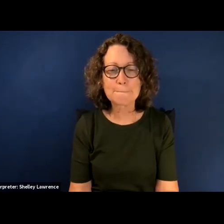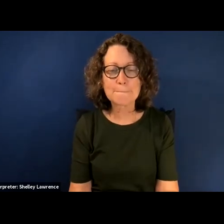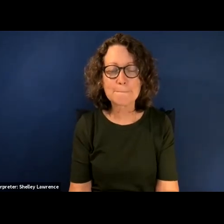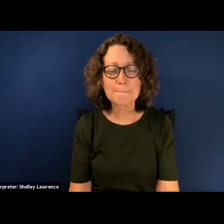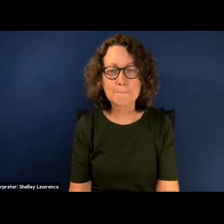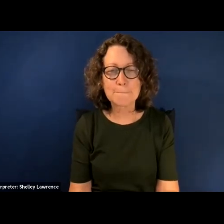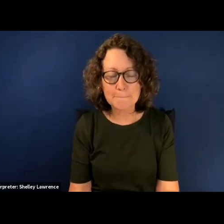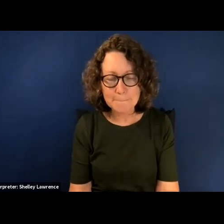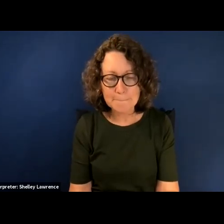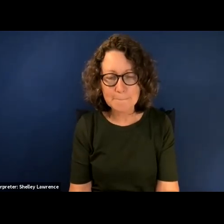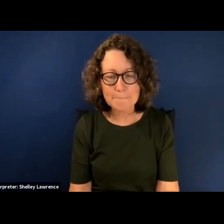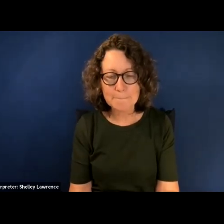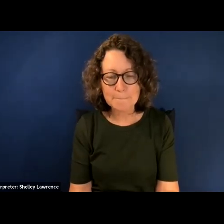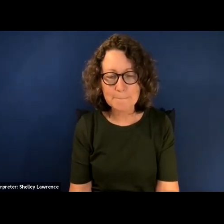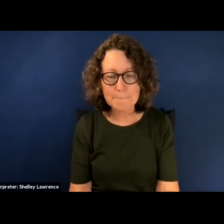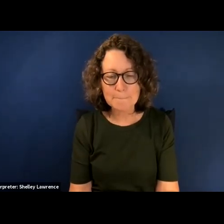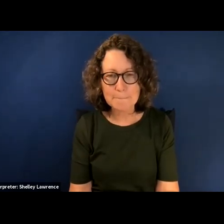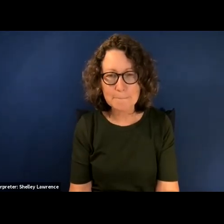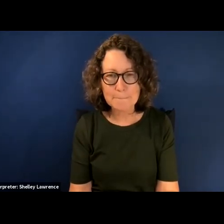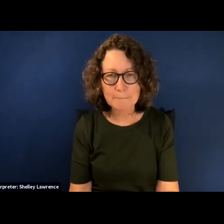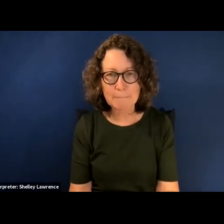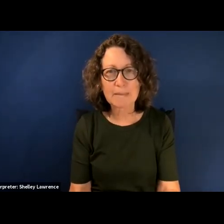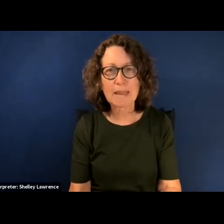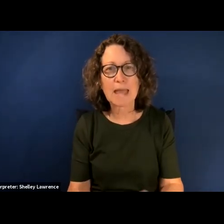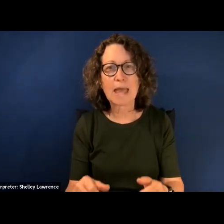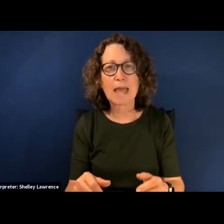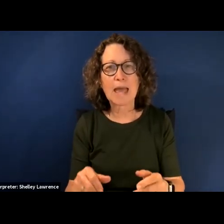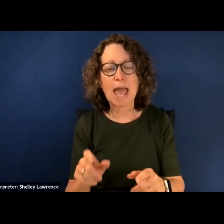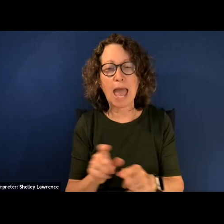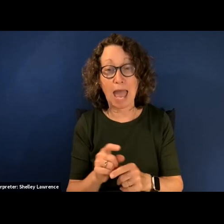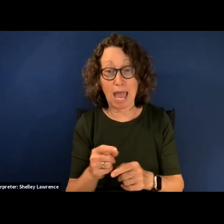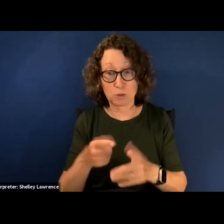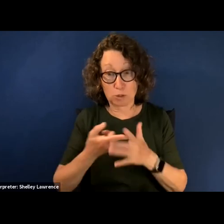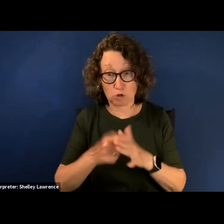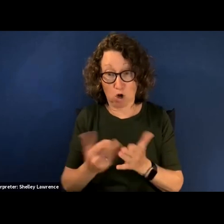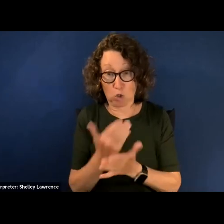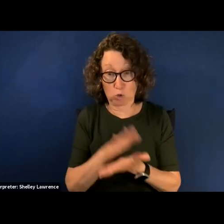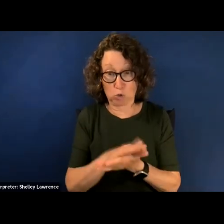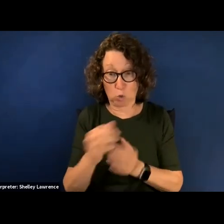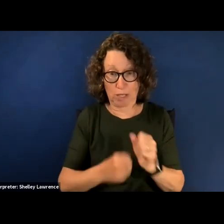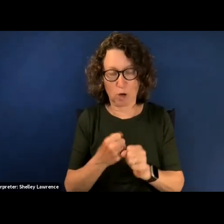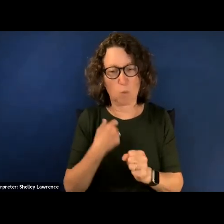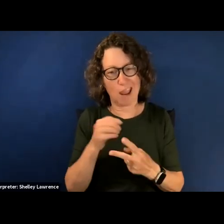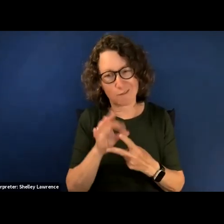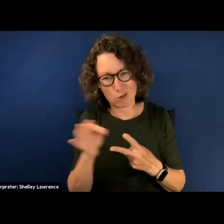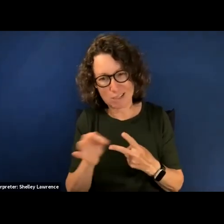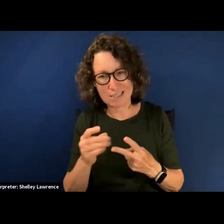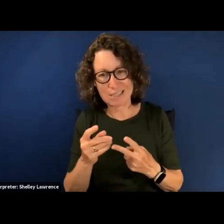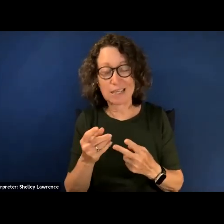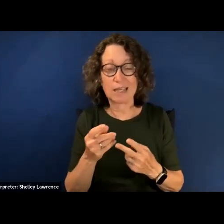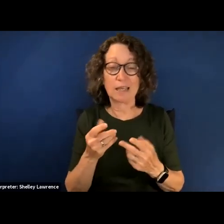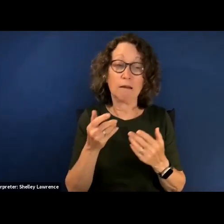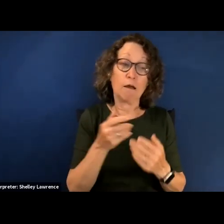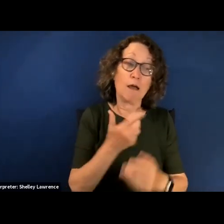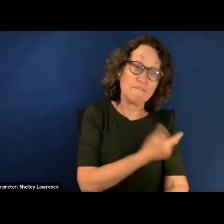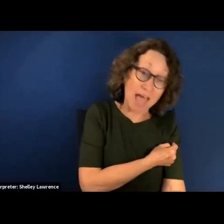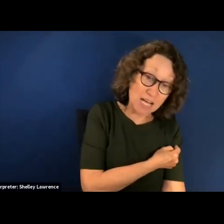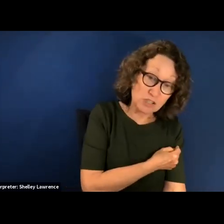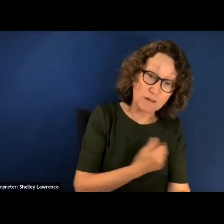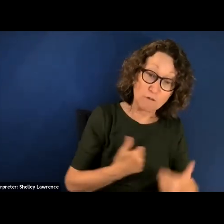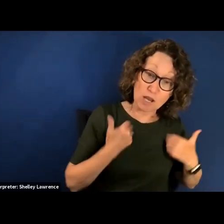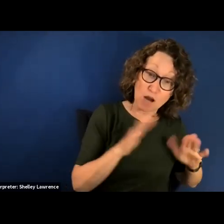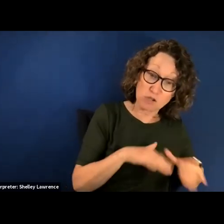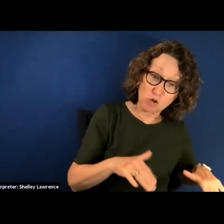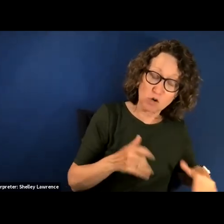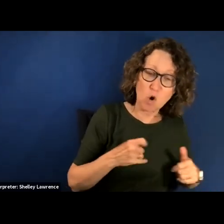All right. Hello. As we enter a new school year, we all are faced with choices, including the choice of vaccinations for our youth